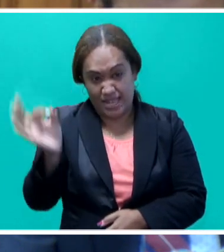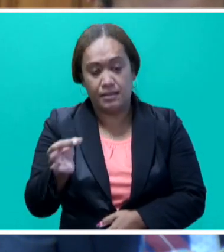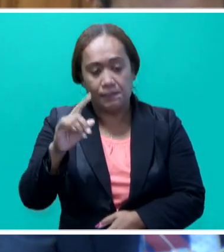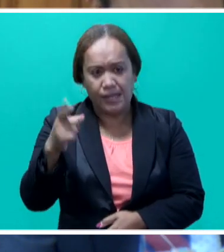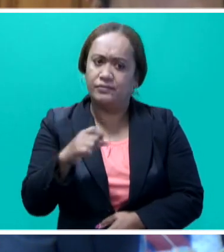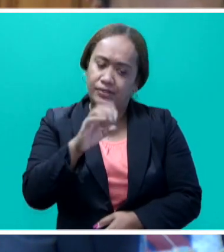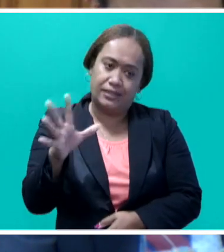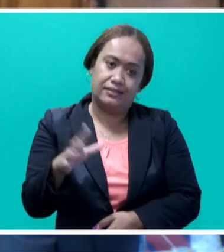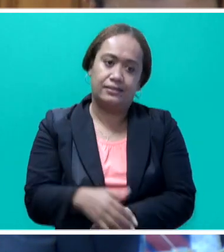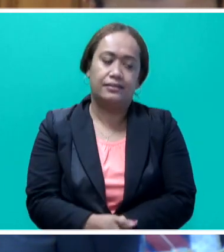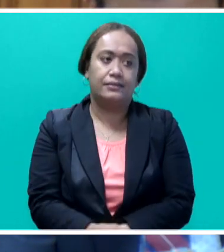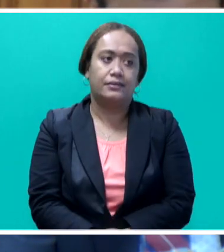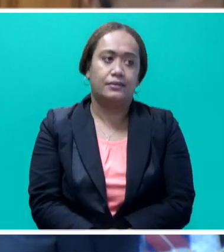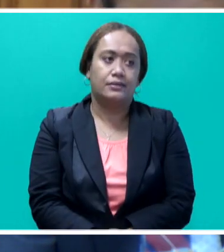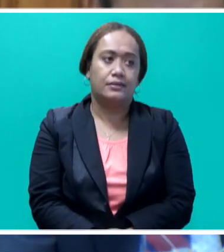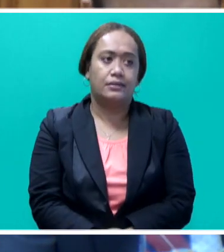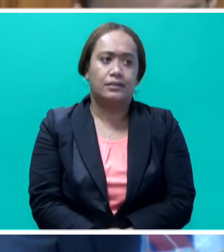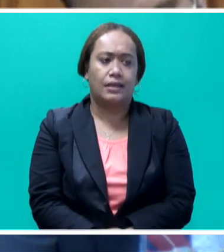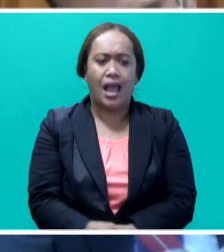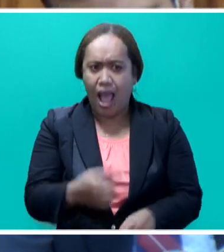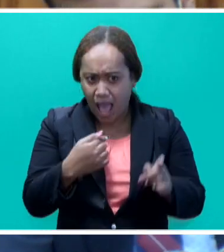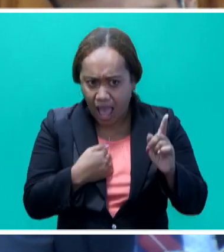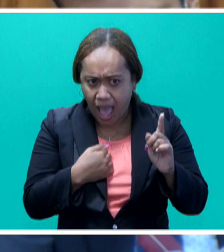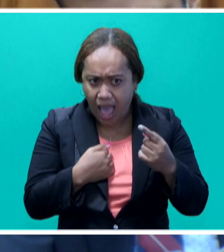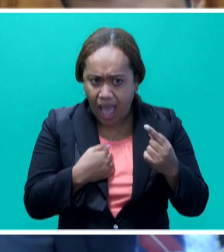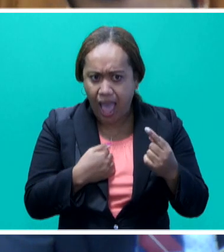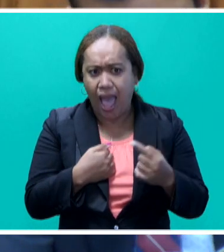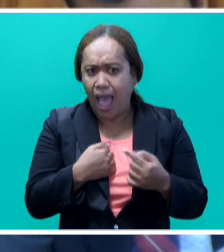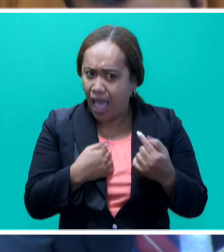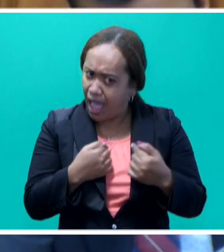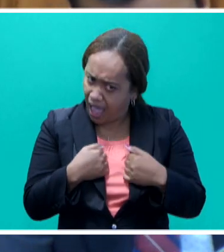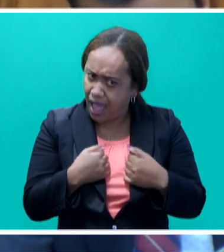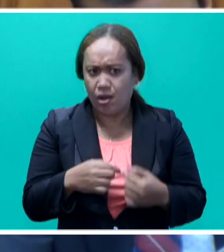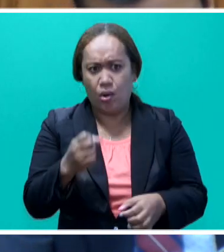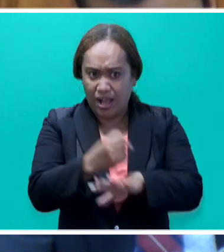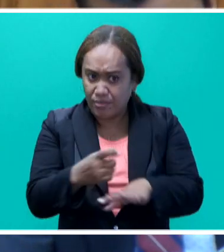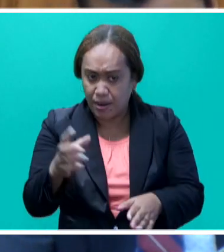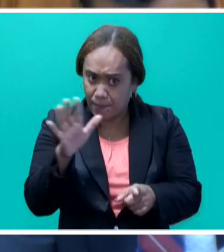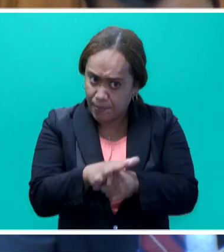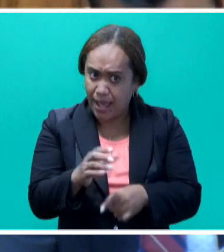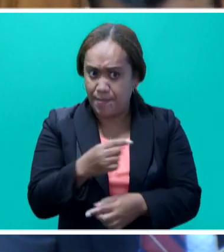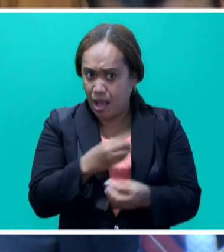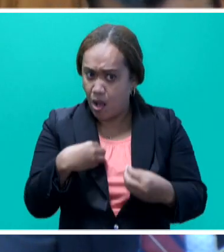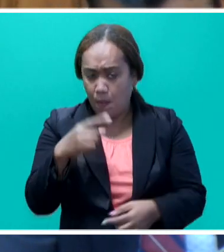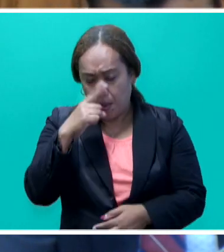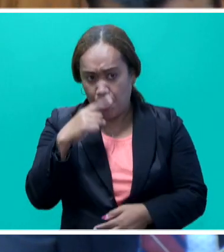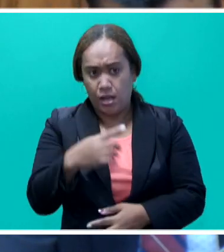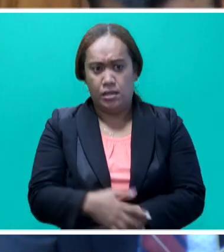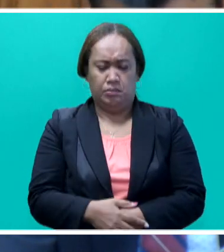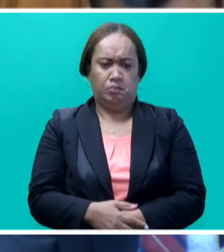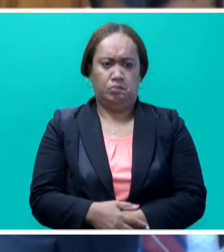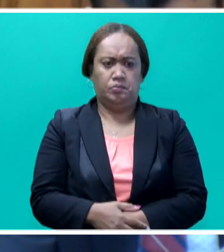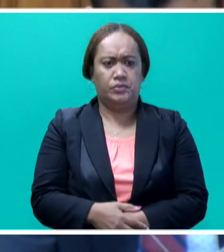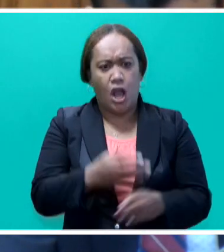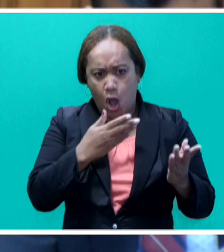want to make it very clear, in no way did I or the government blame our people. And that's something that Honourable Randondo brought up this morning, and I